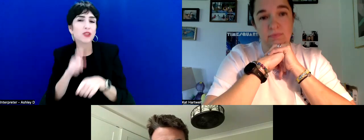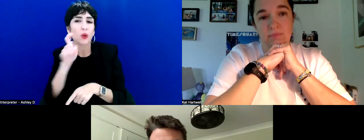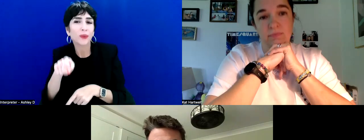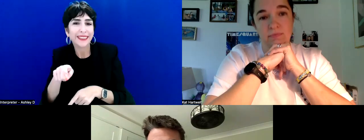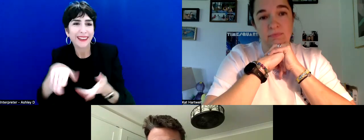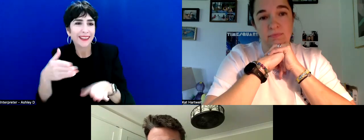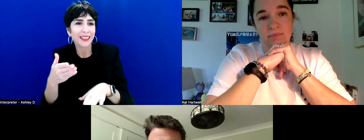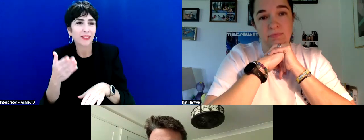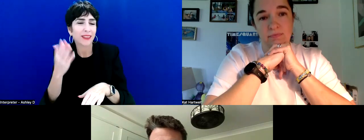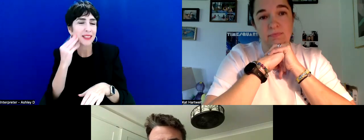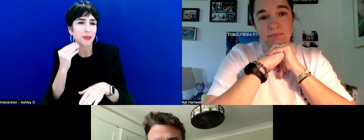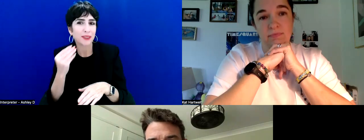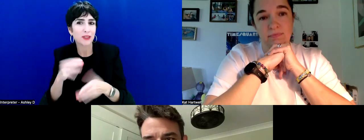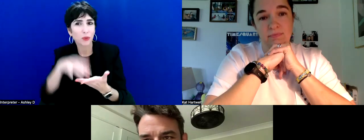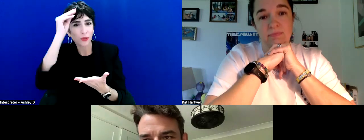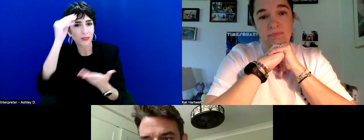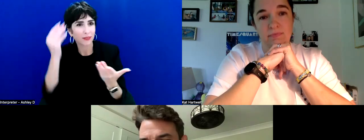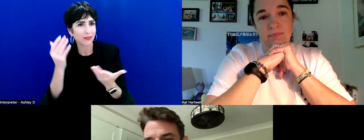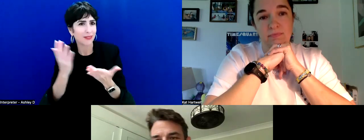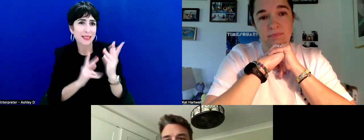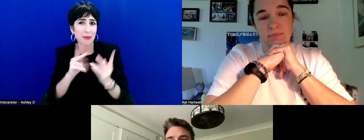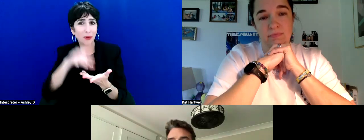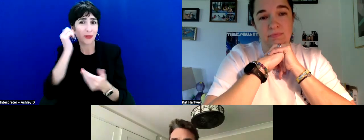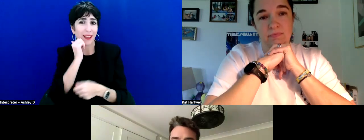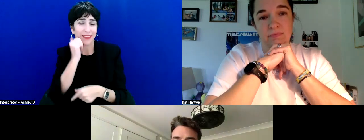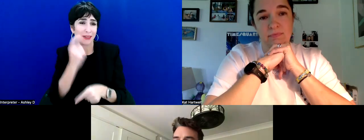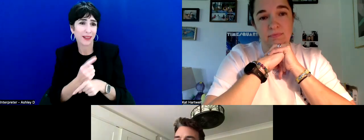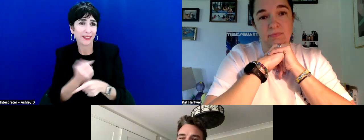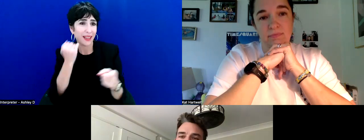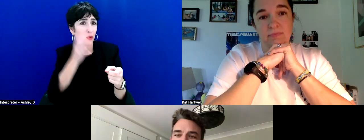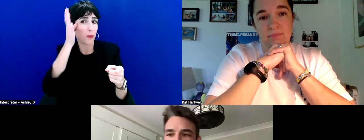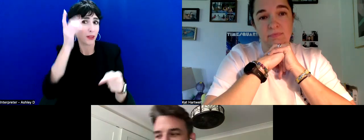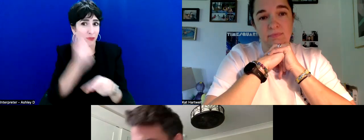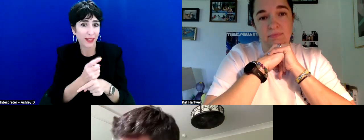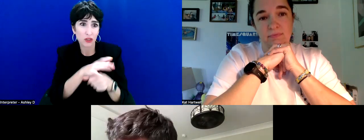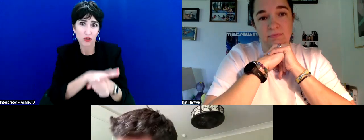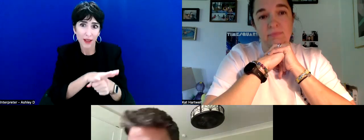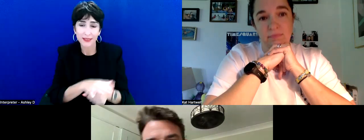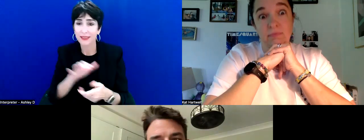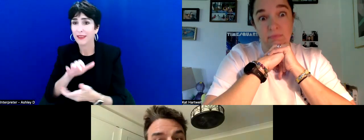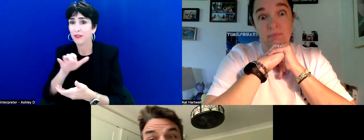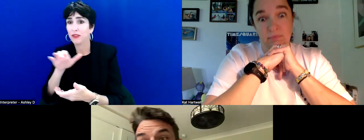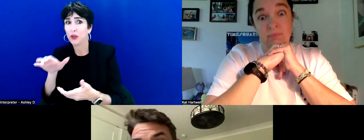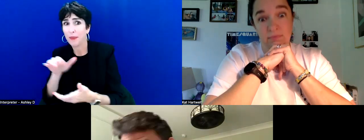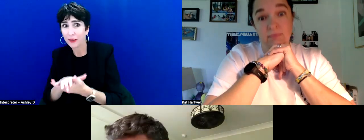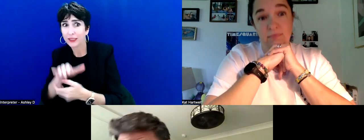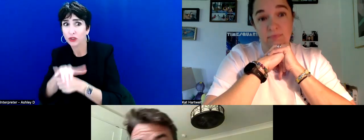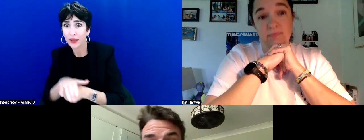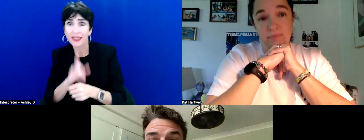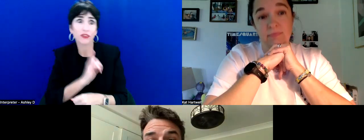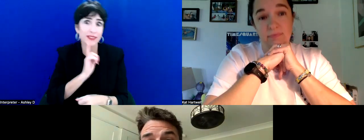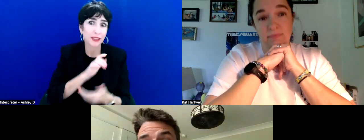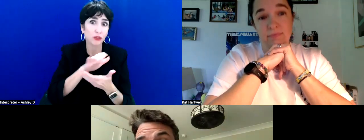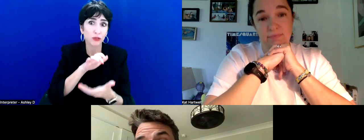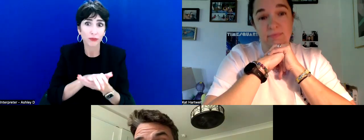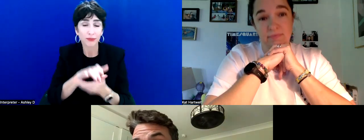to learn a lot as well. I mean, people learn this every day. If you're a parent, you're going to be under stress. If you're married, you're going to be under stress. If you're single, you're going to be under